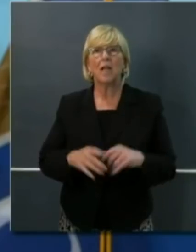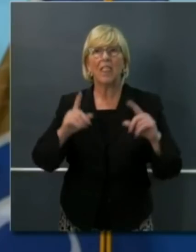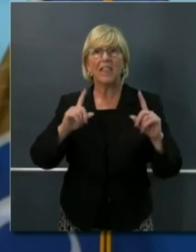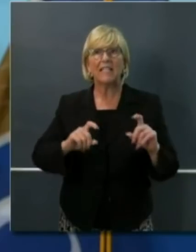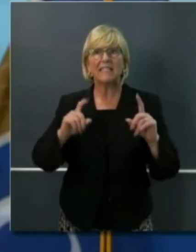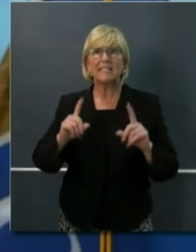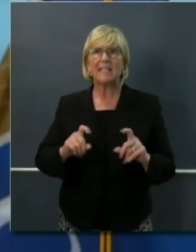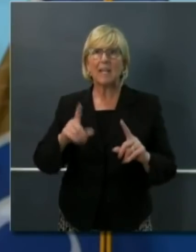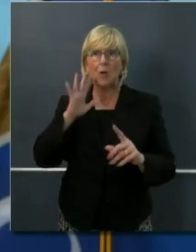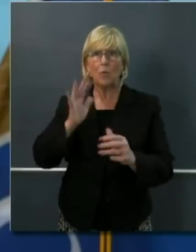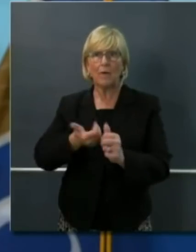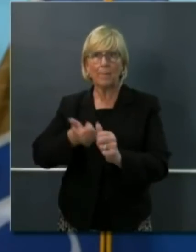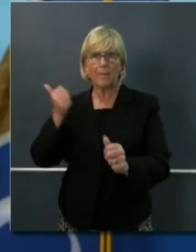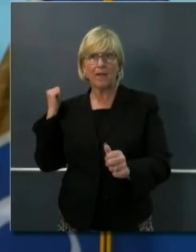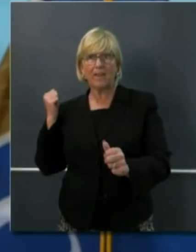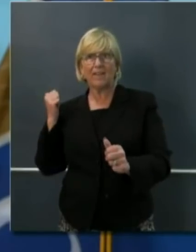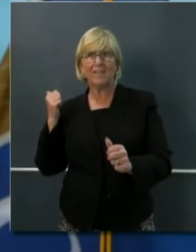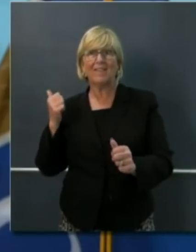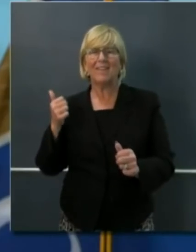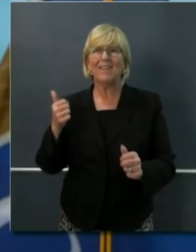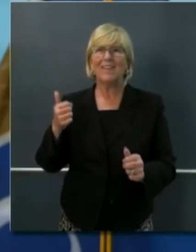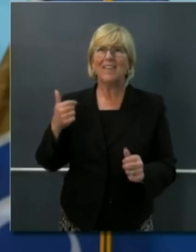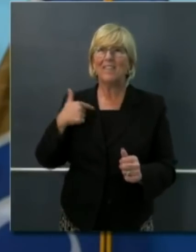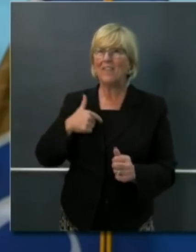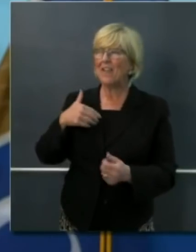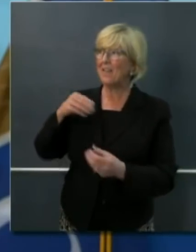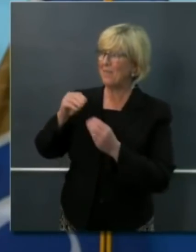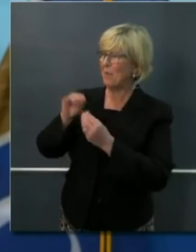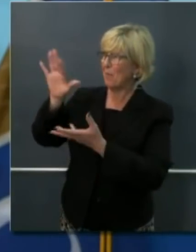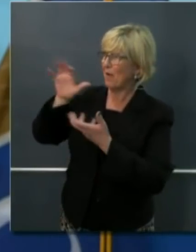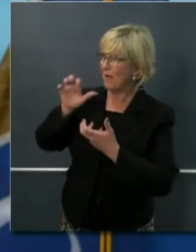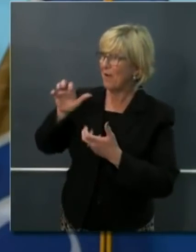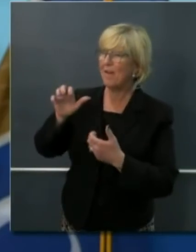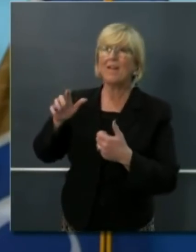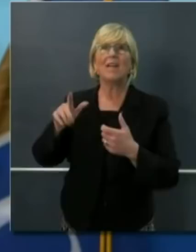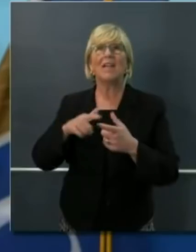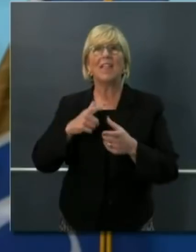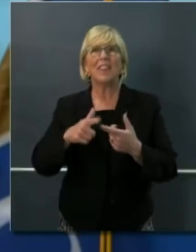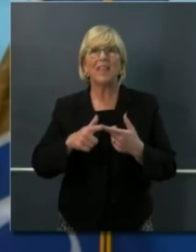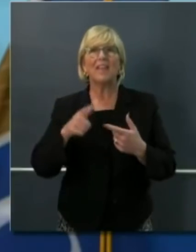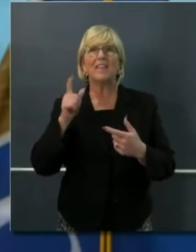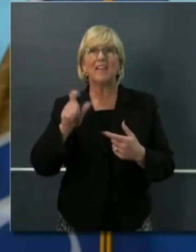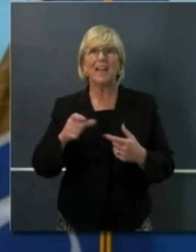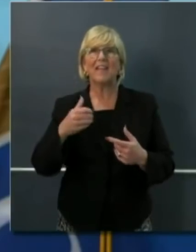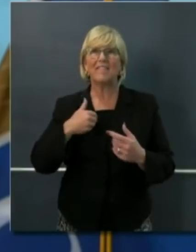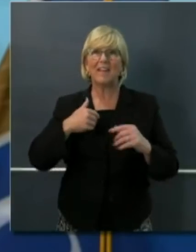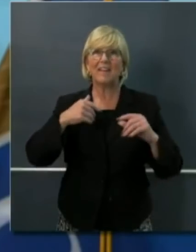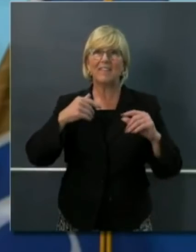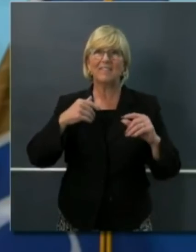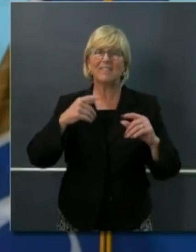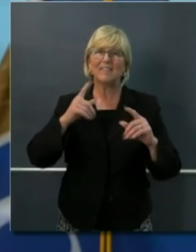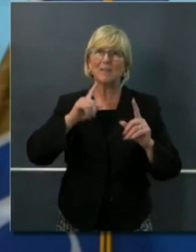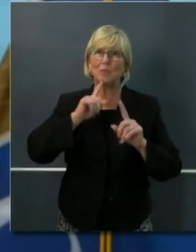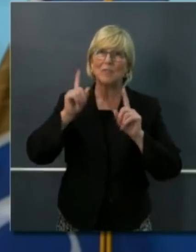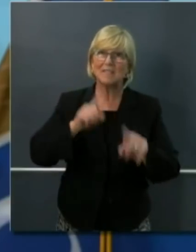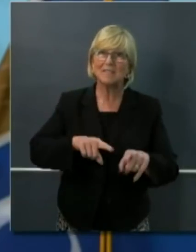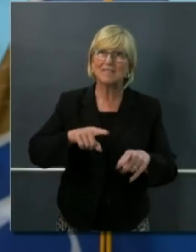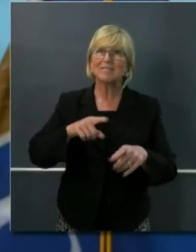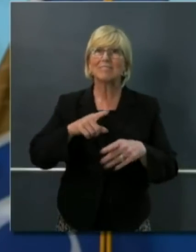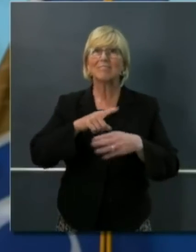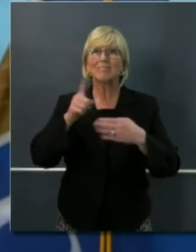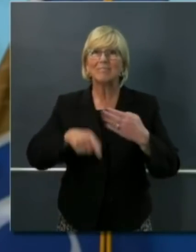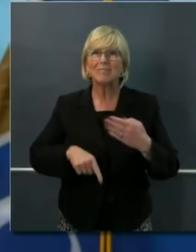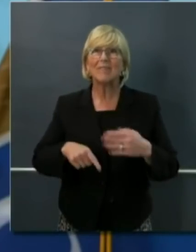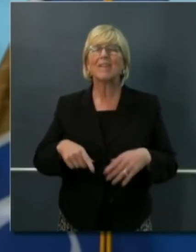testing, as soon as you solve for reagents, then you got to solve for RNA extraction. Then you got to solve for swabs. Then you got to solve